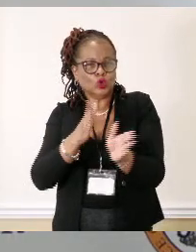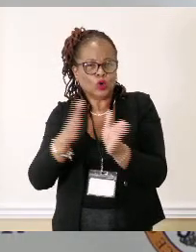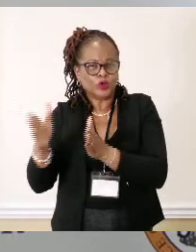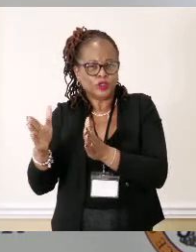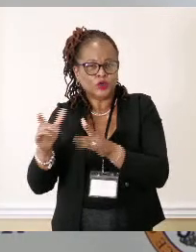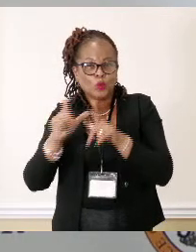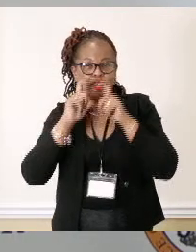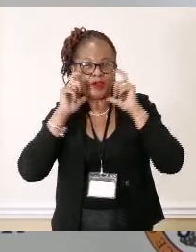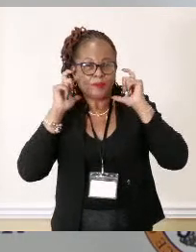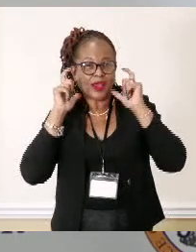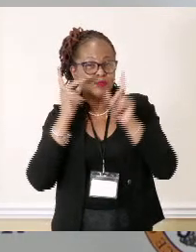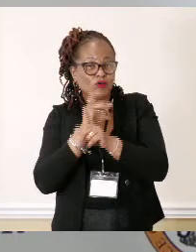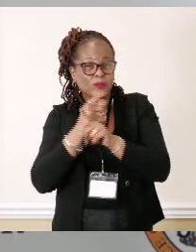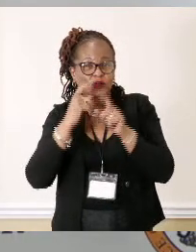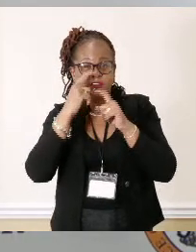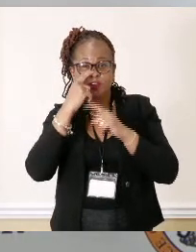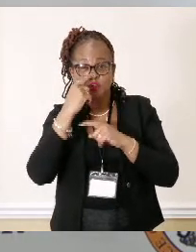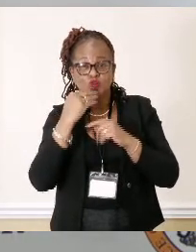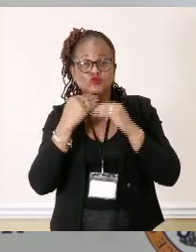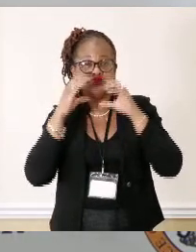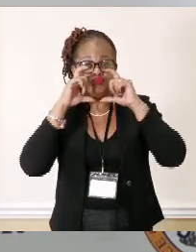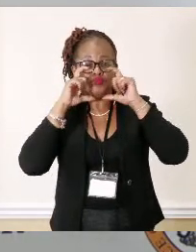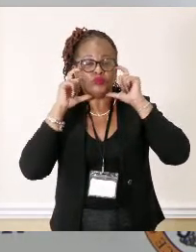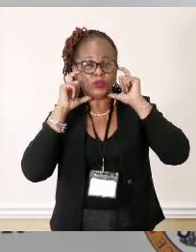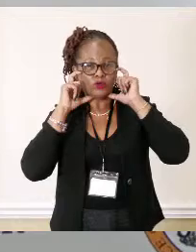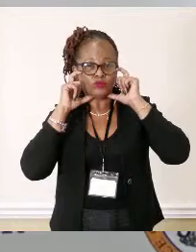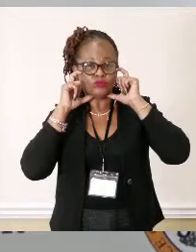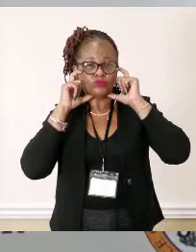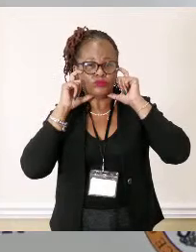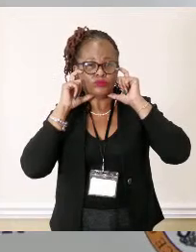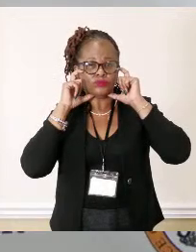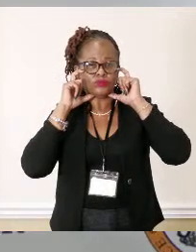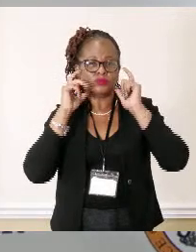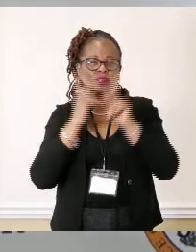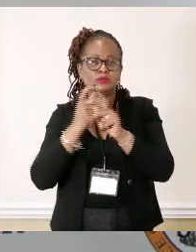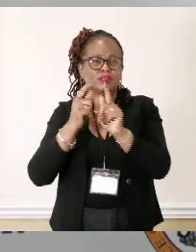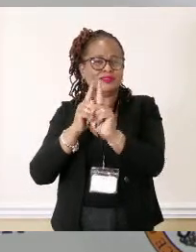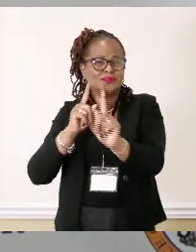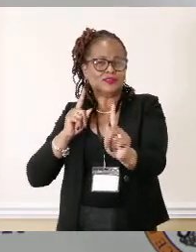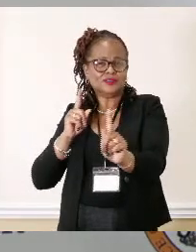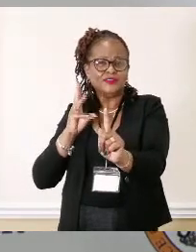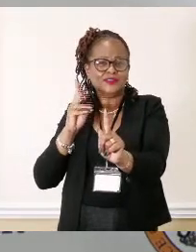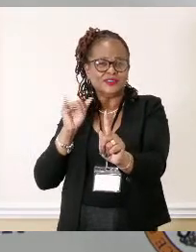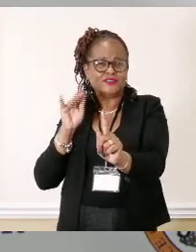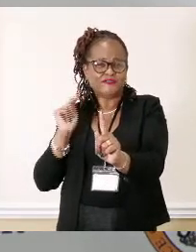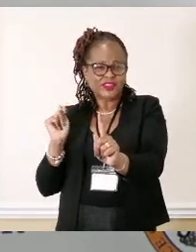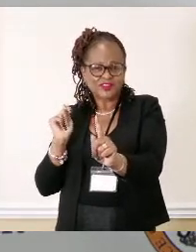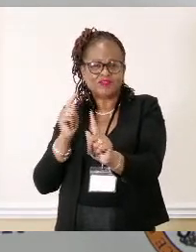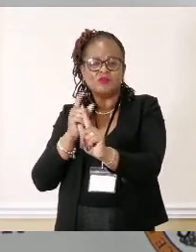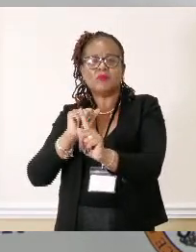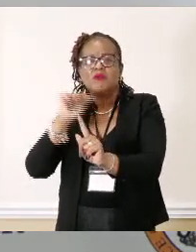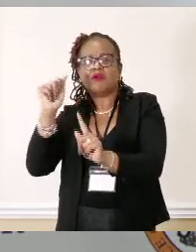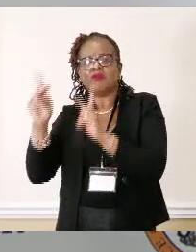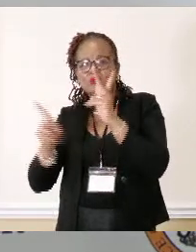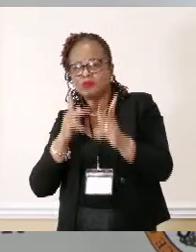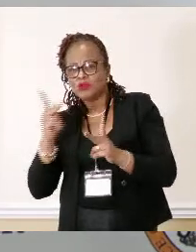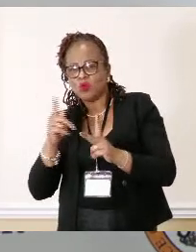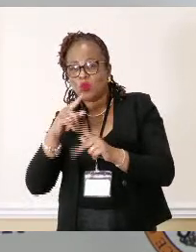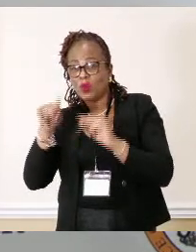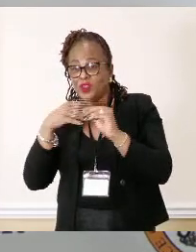mask properly over your nose and your mouth. Keep a distance of 6 feet from others when you are